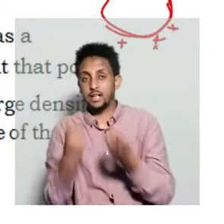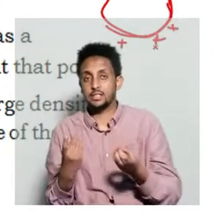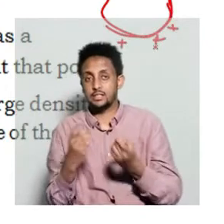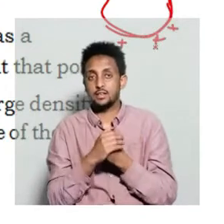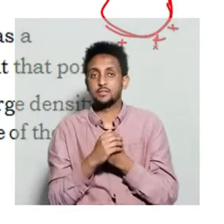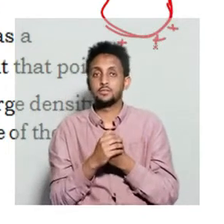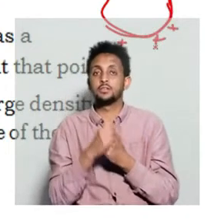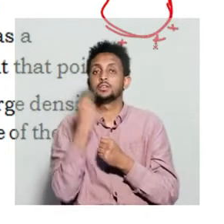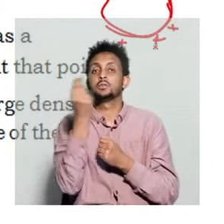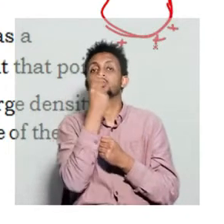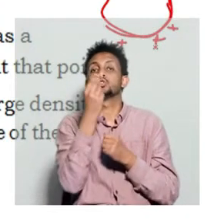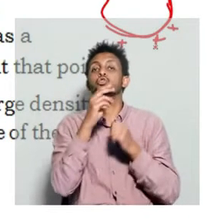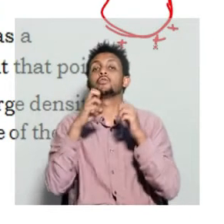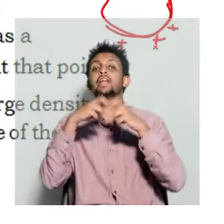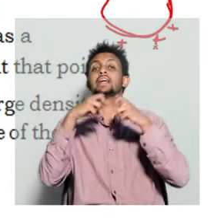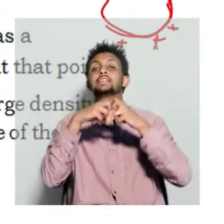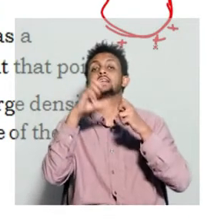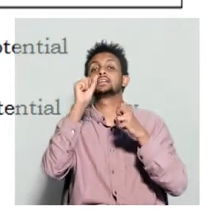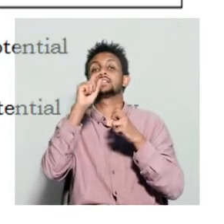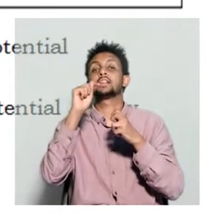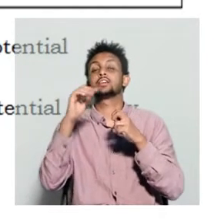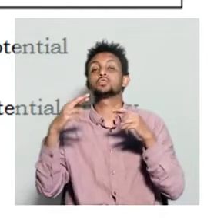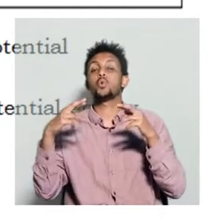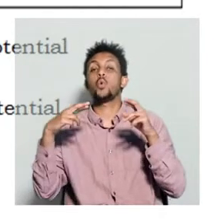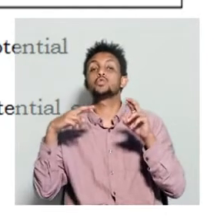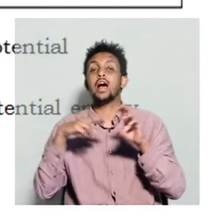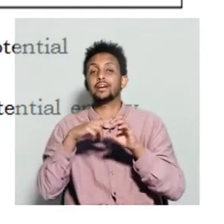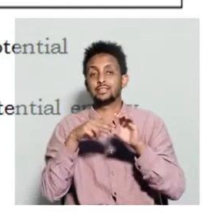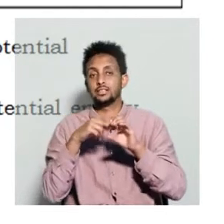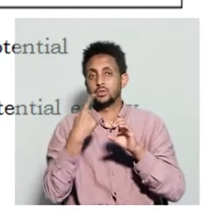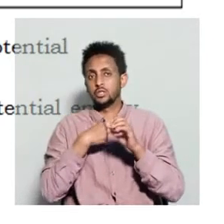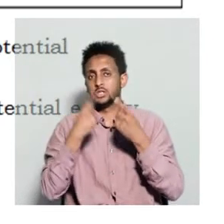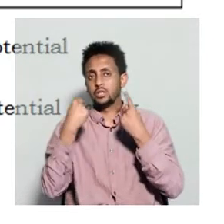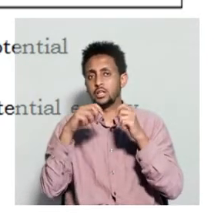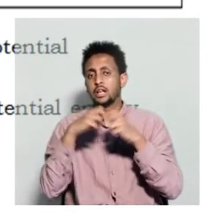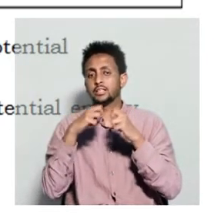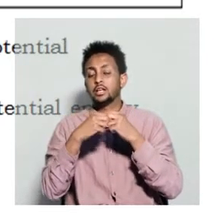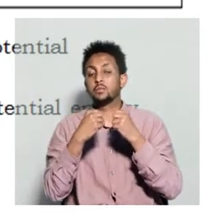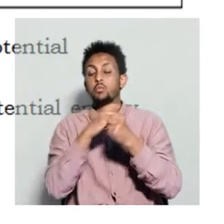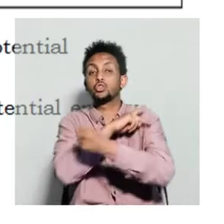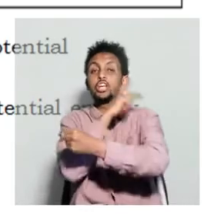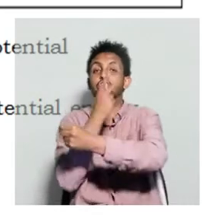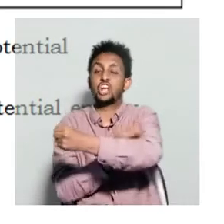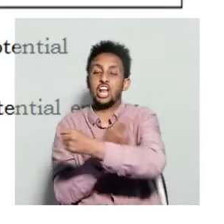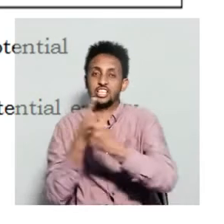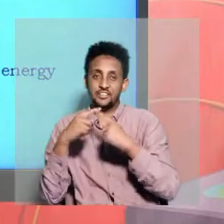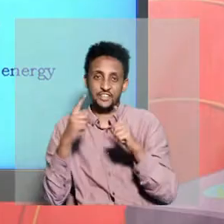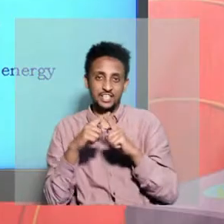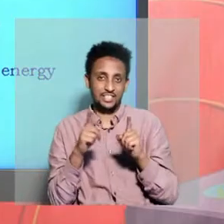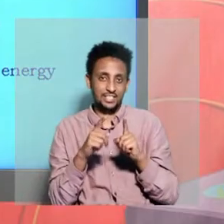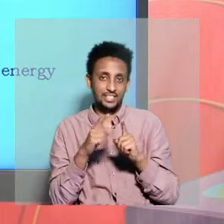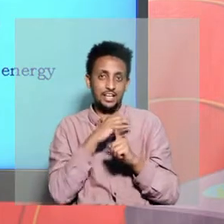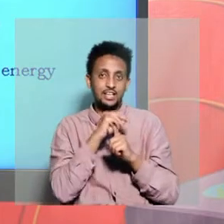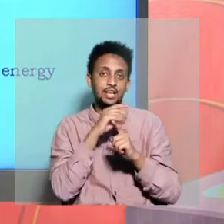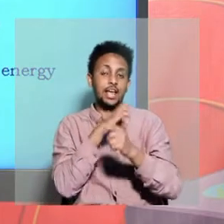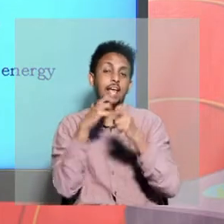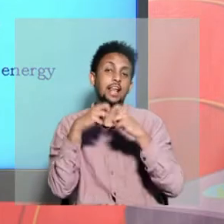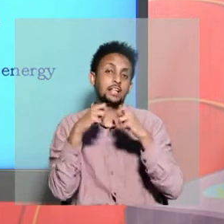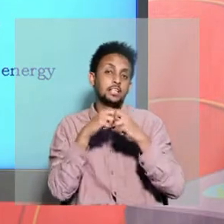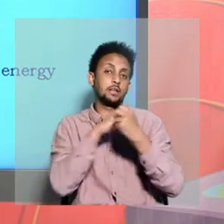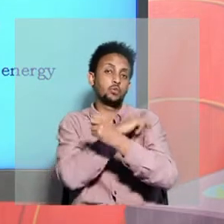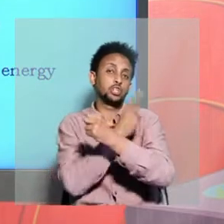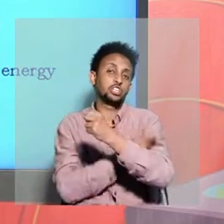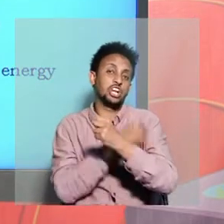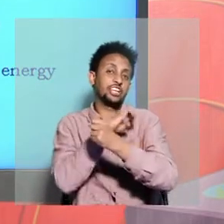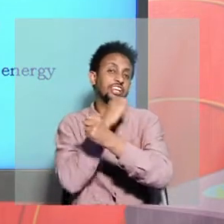of electrostatic conductor. Now let's try to see about electric potential, potential difference, and electric